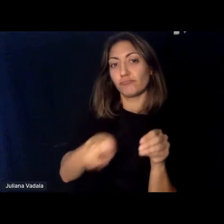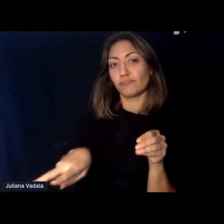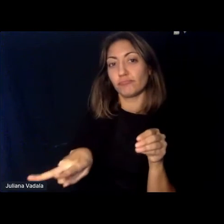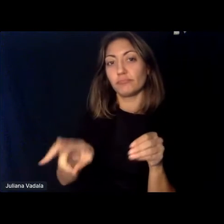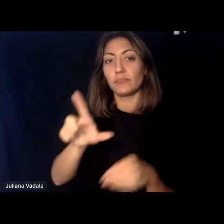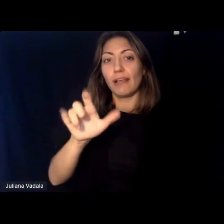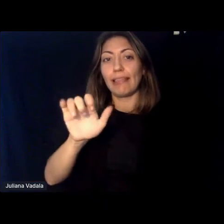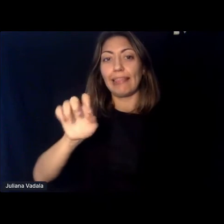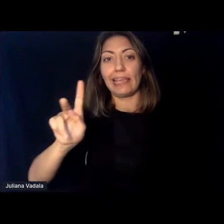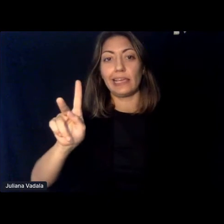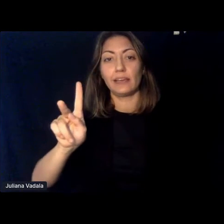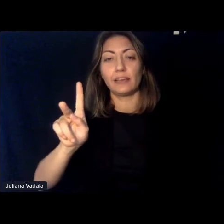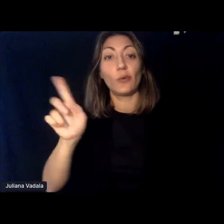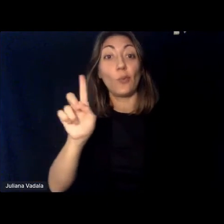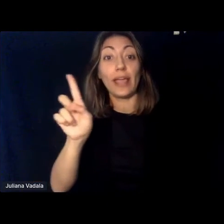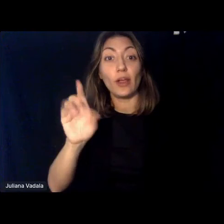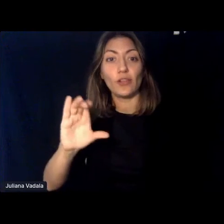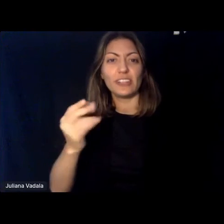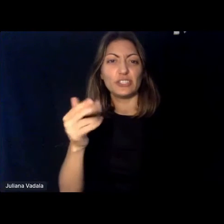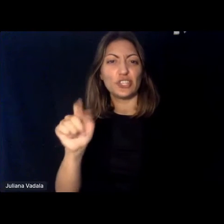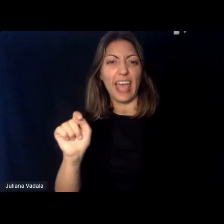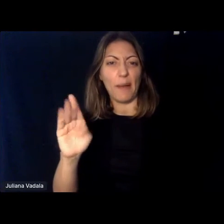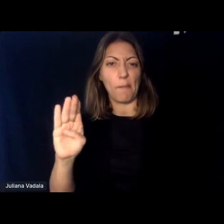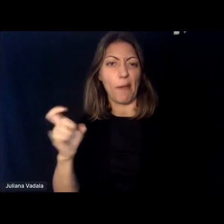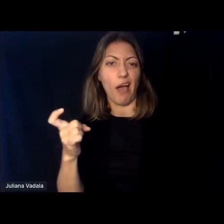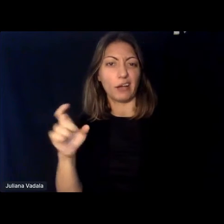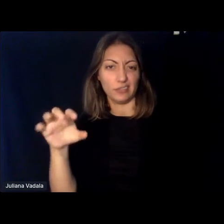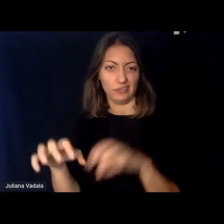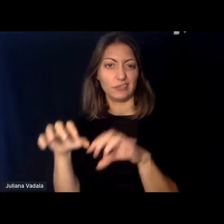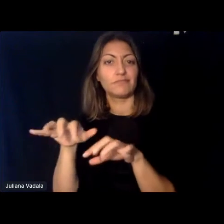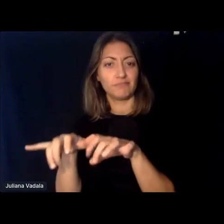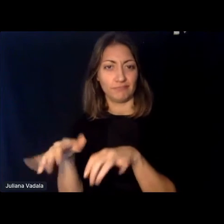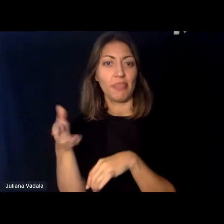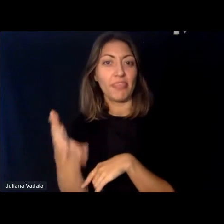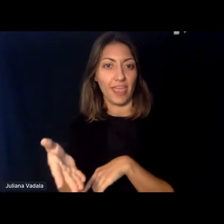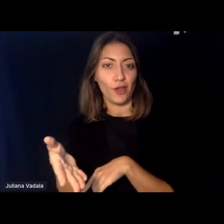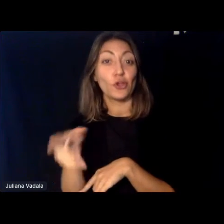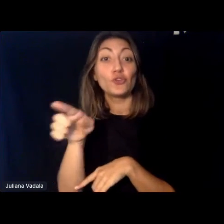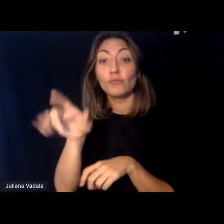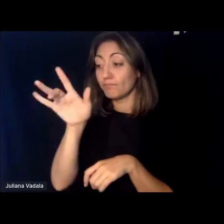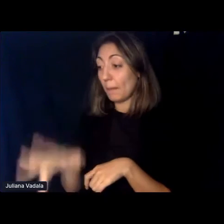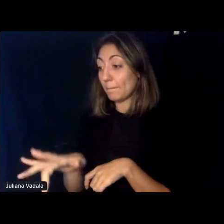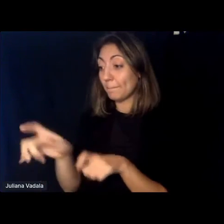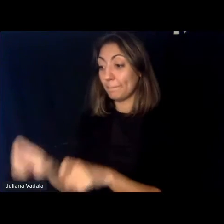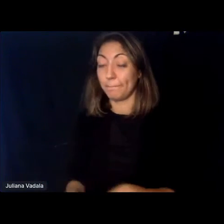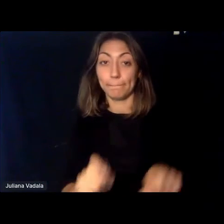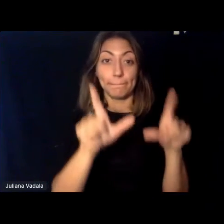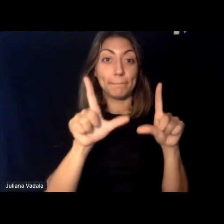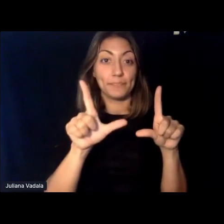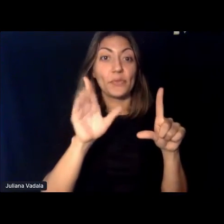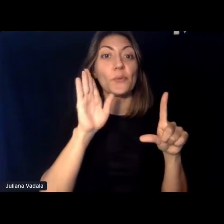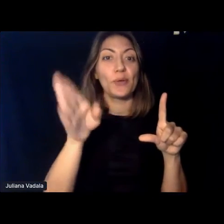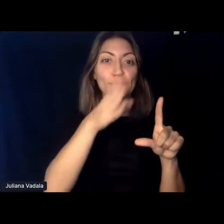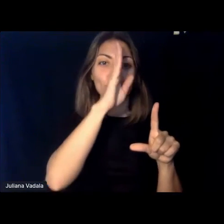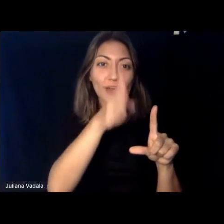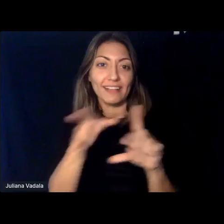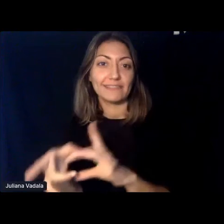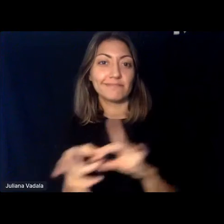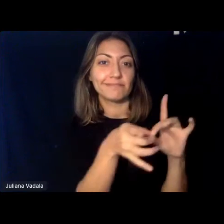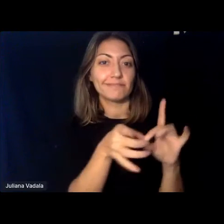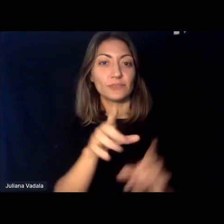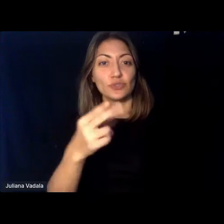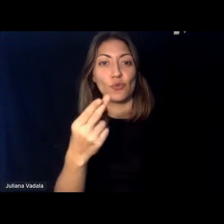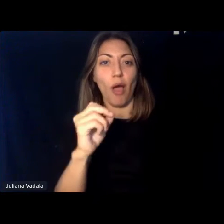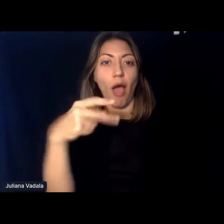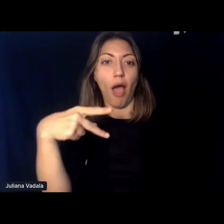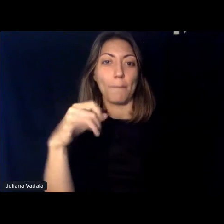directly into Hopin. Now, before we get into the content, I just want to